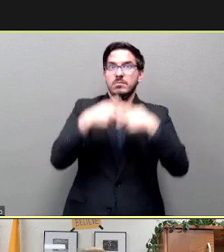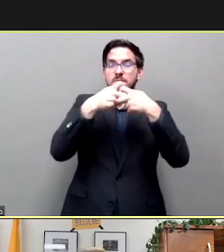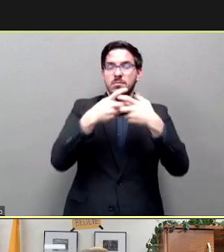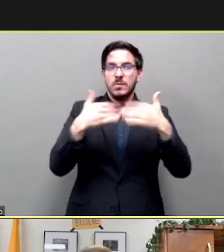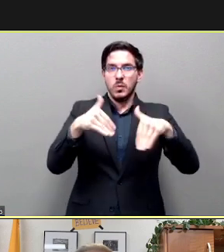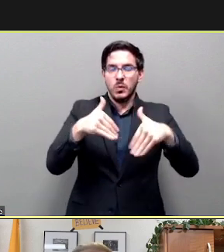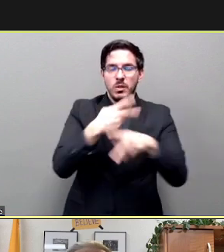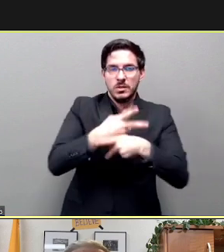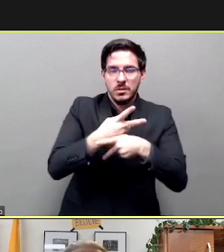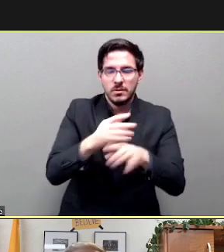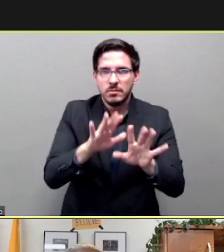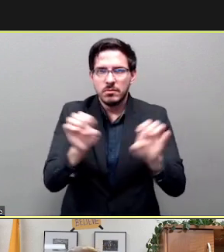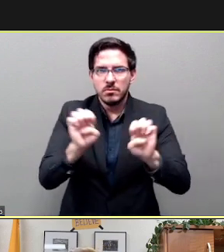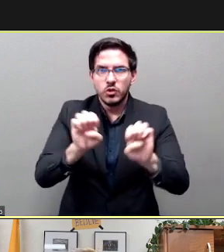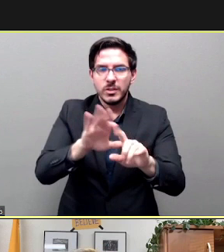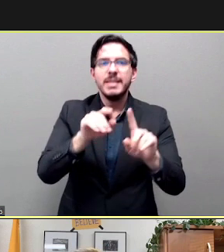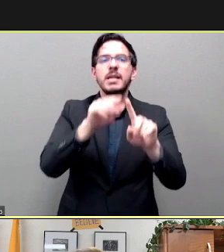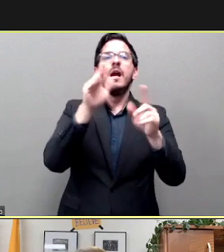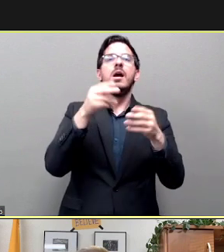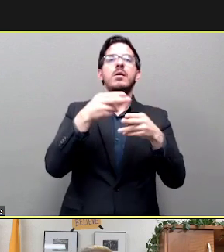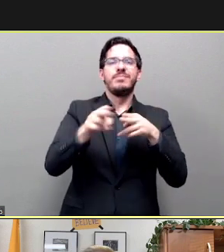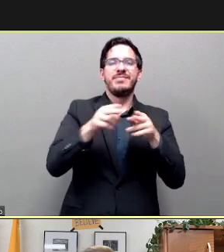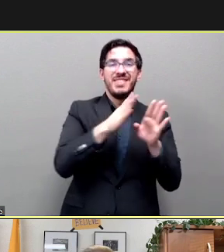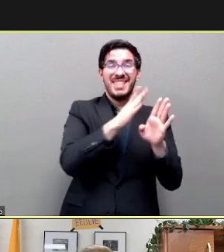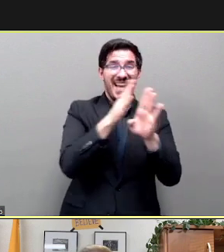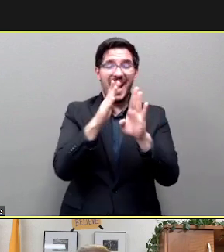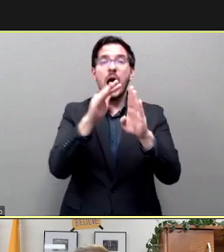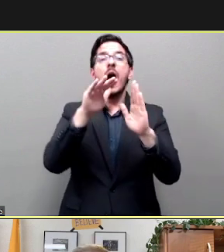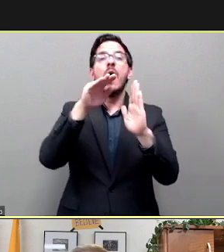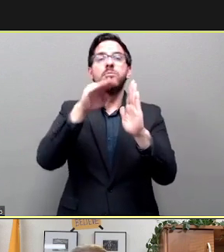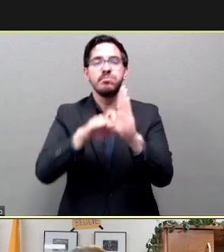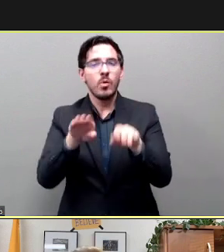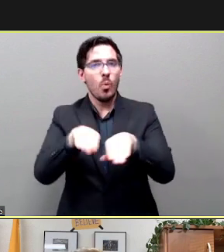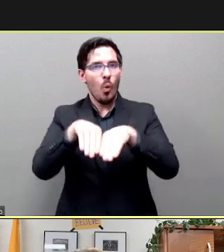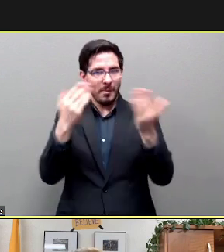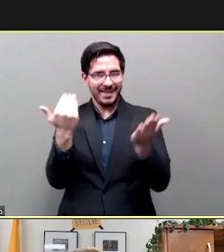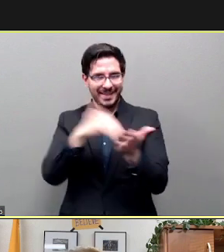can see again in the winter of 2021,